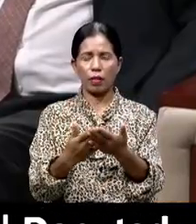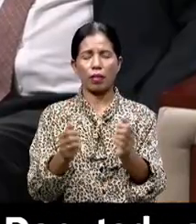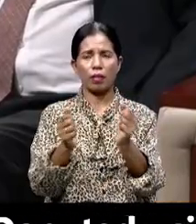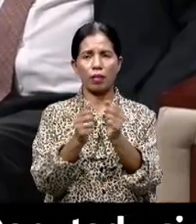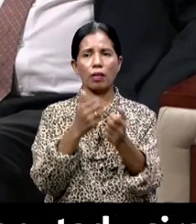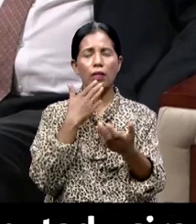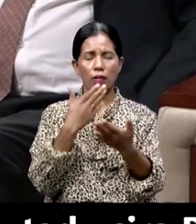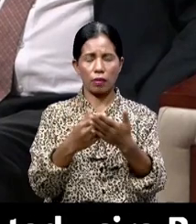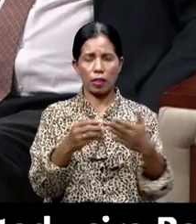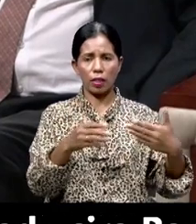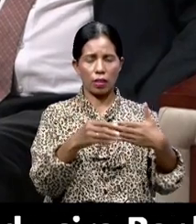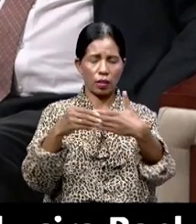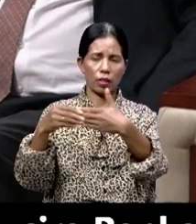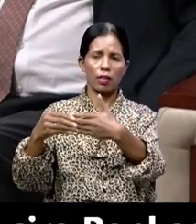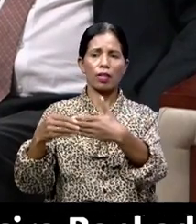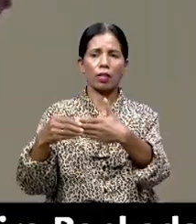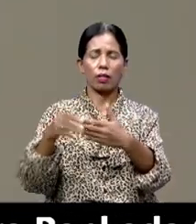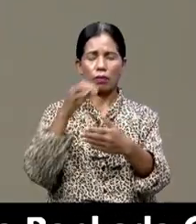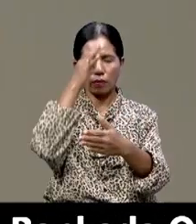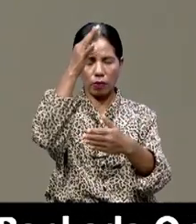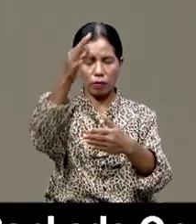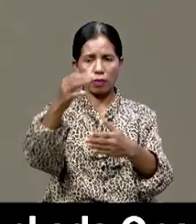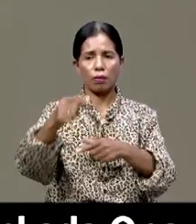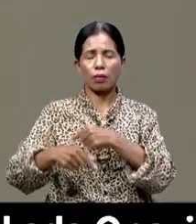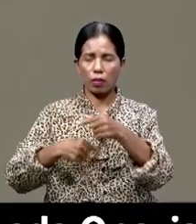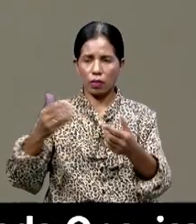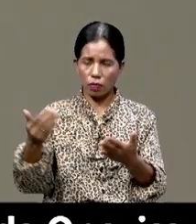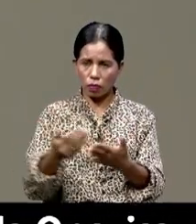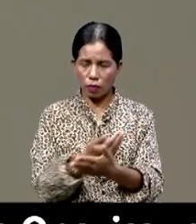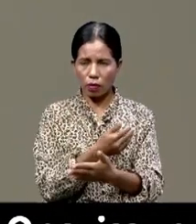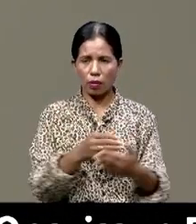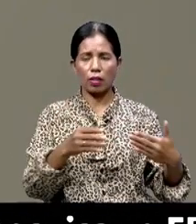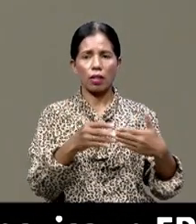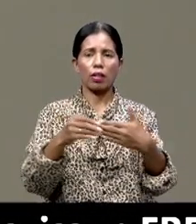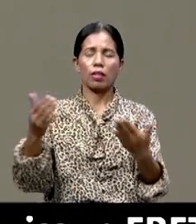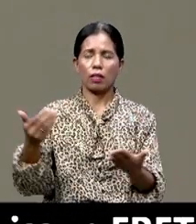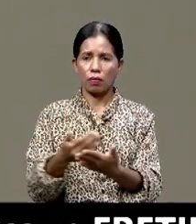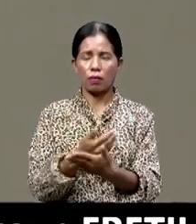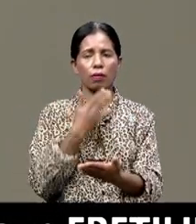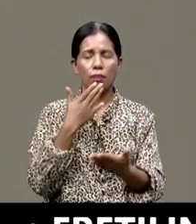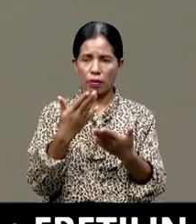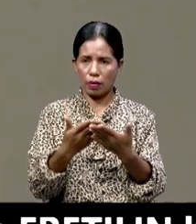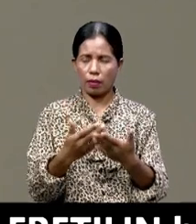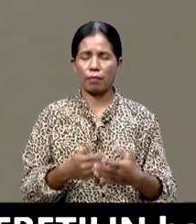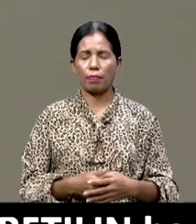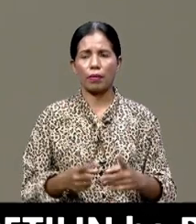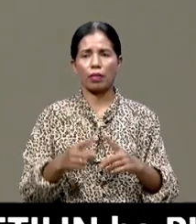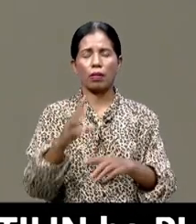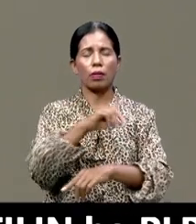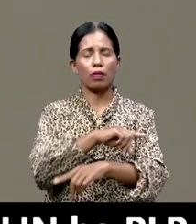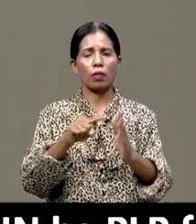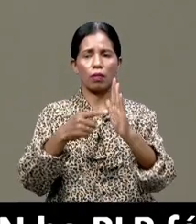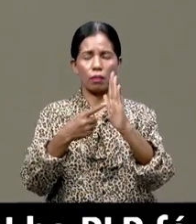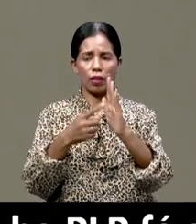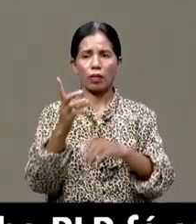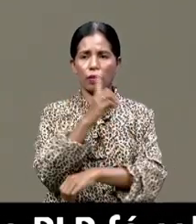future leadership, for the future generation. It is our duty today. That's